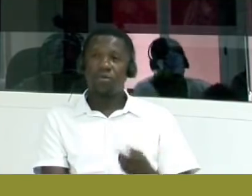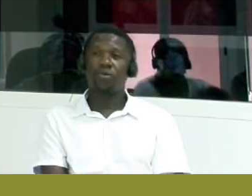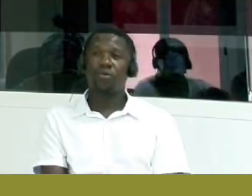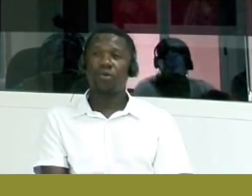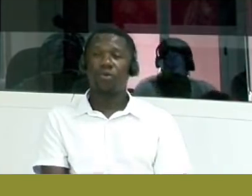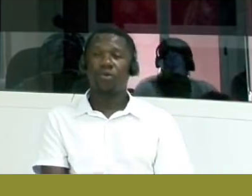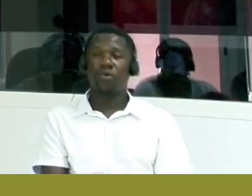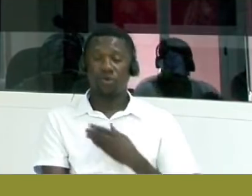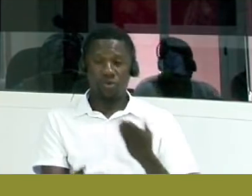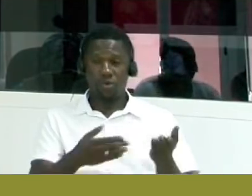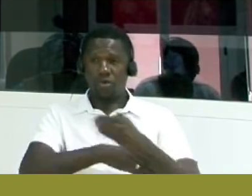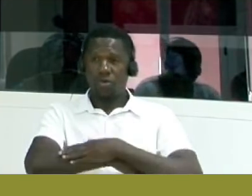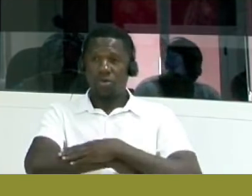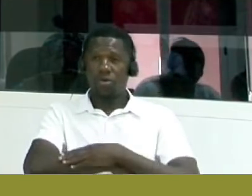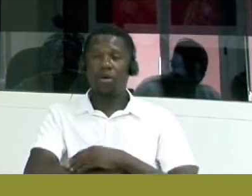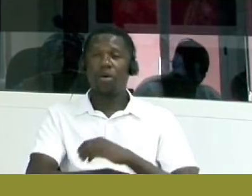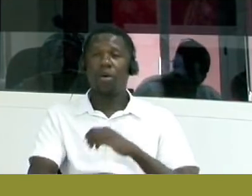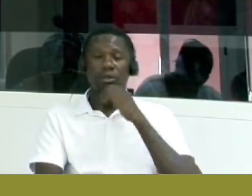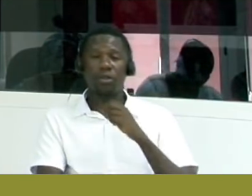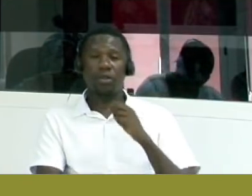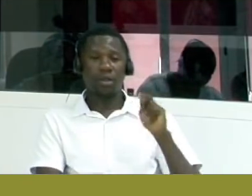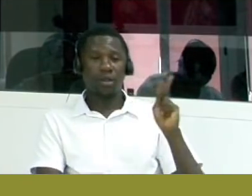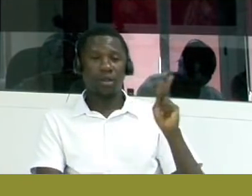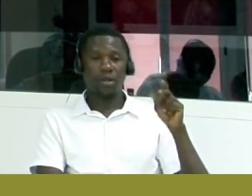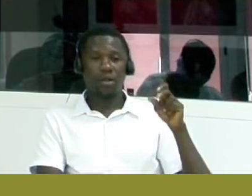To conclude, Mr. King,